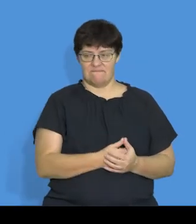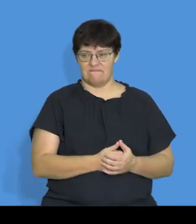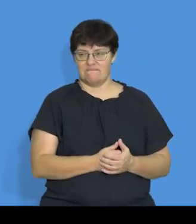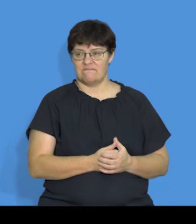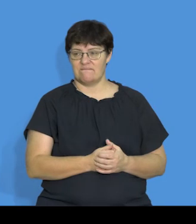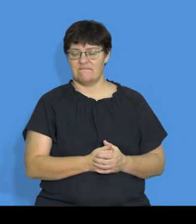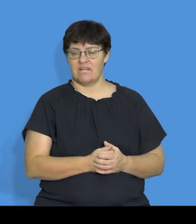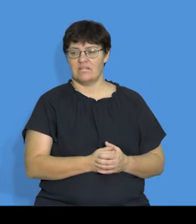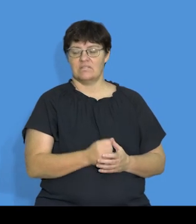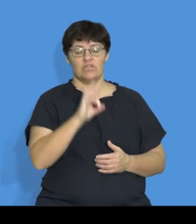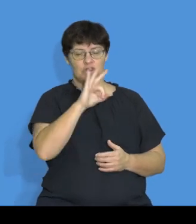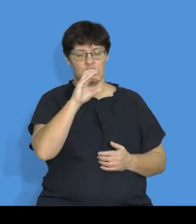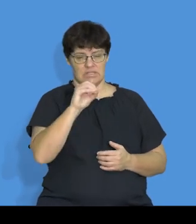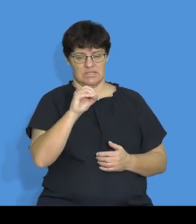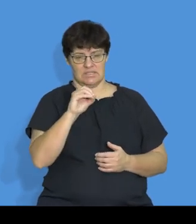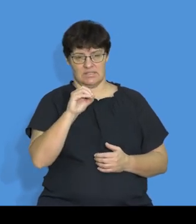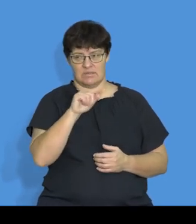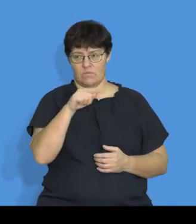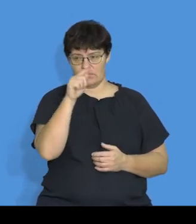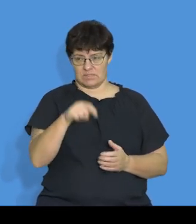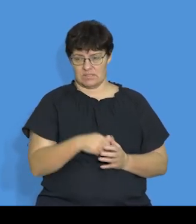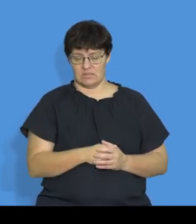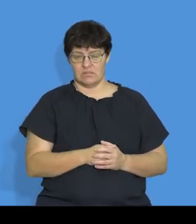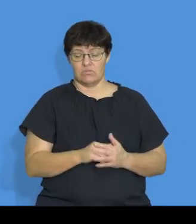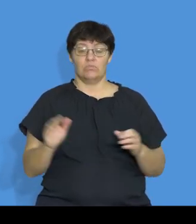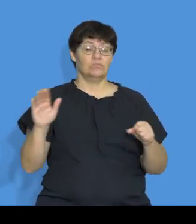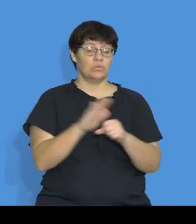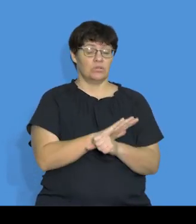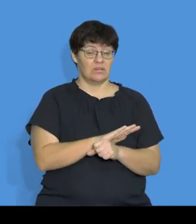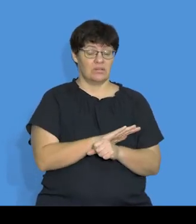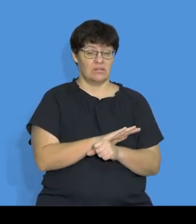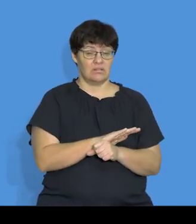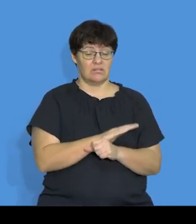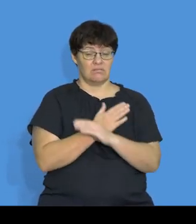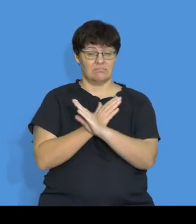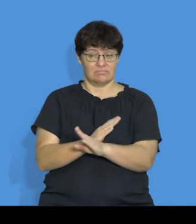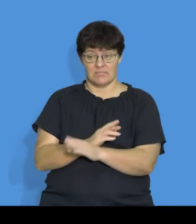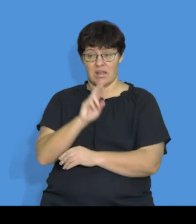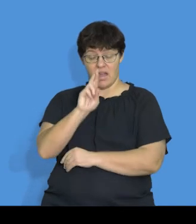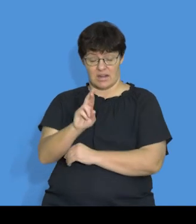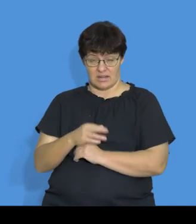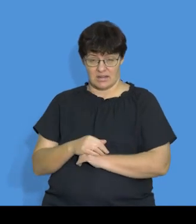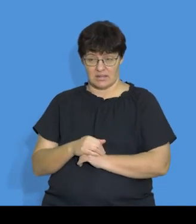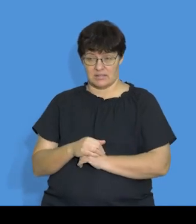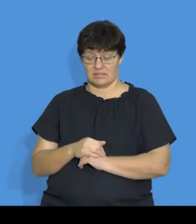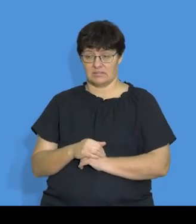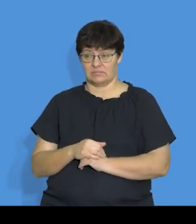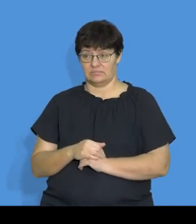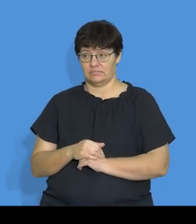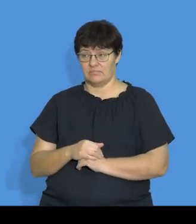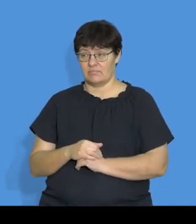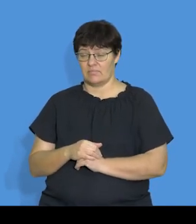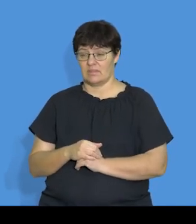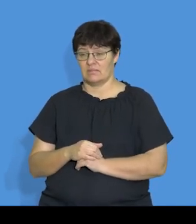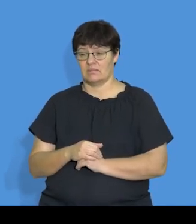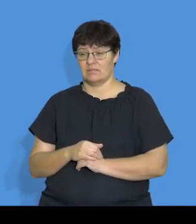30 ohms. So total resistance, R in general, which is the total resistance in the external circuit,